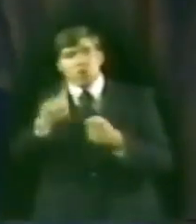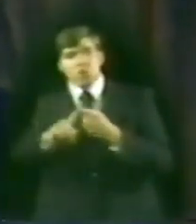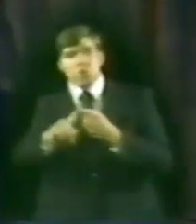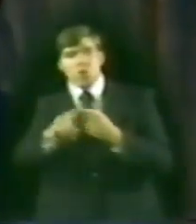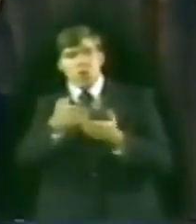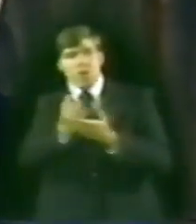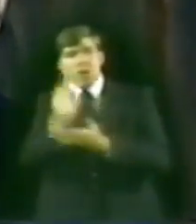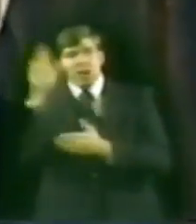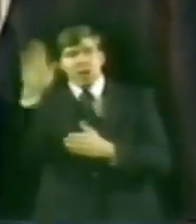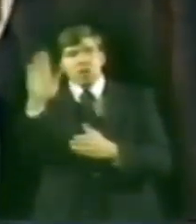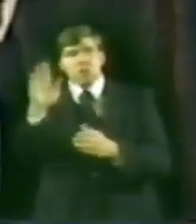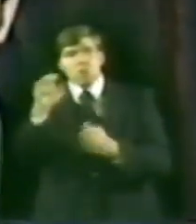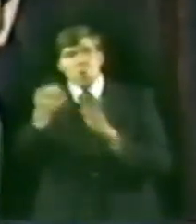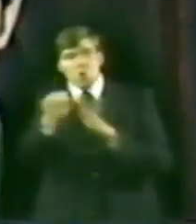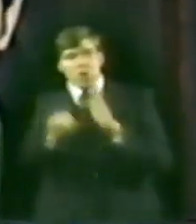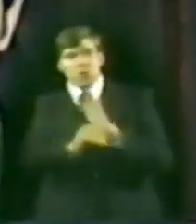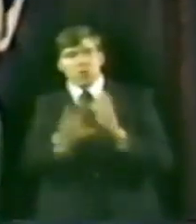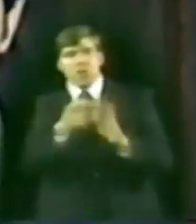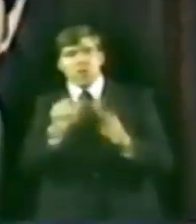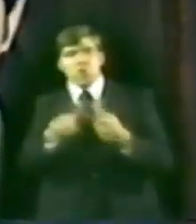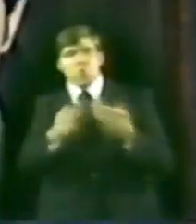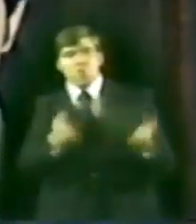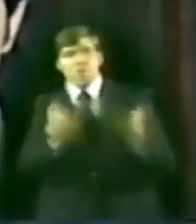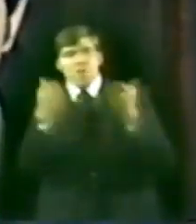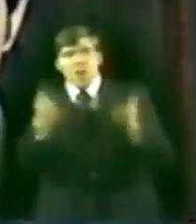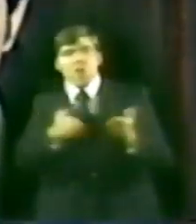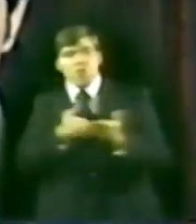ordinances, and to provide the true way for the